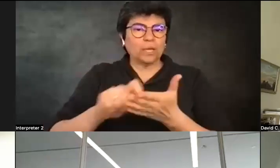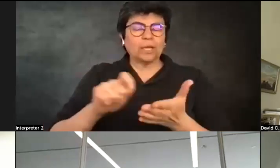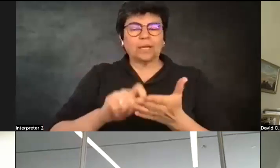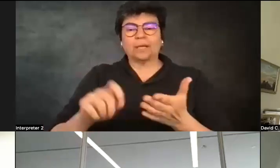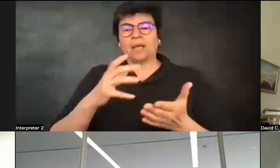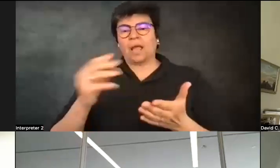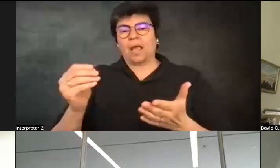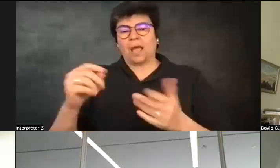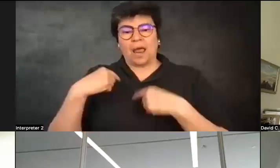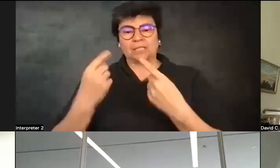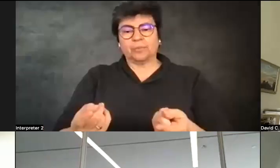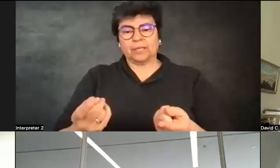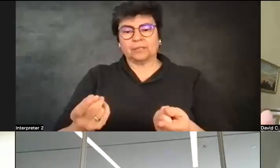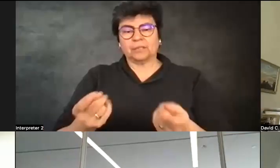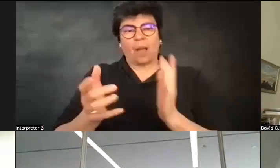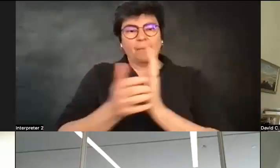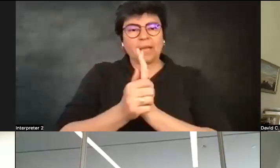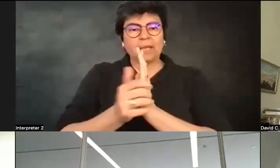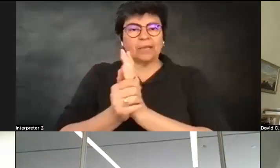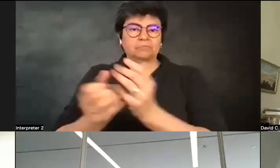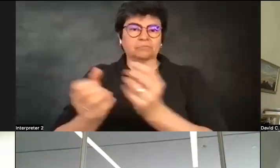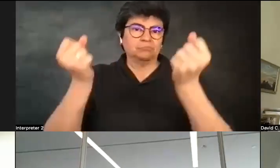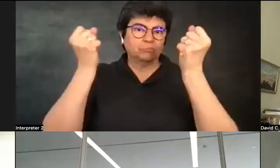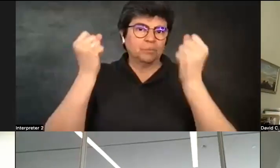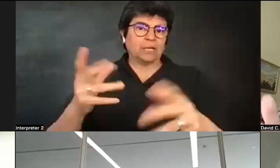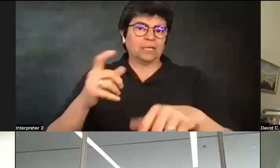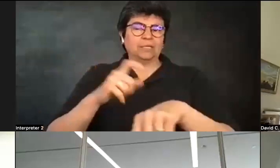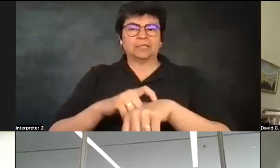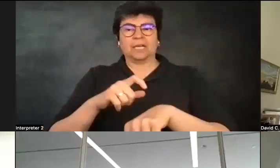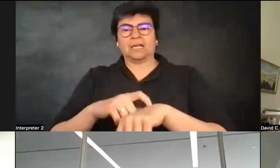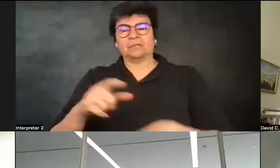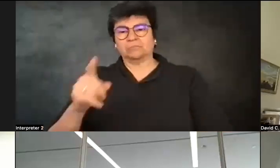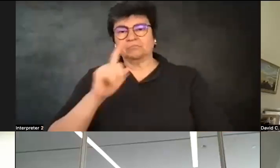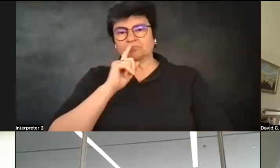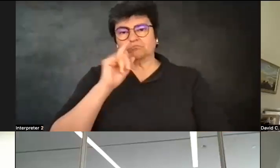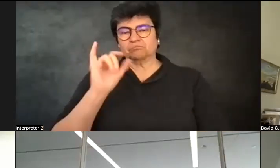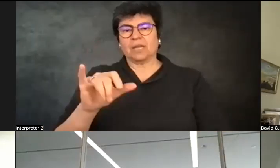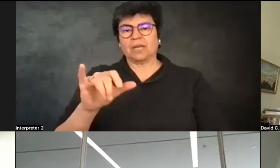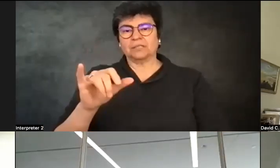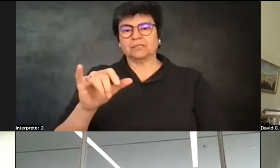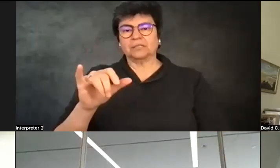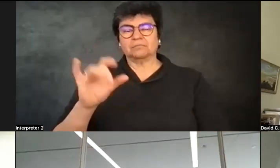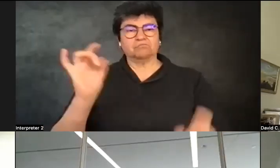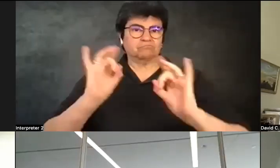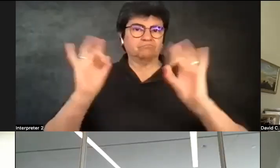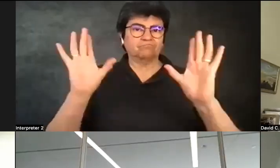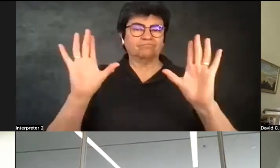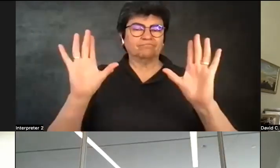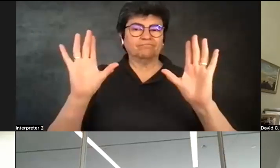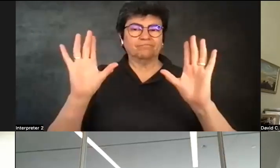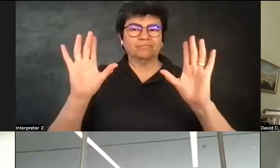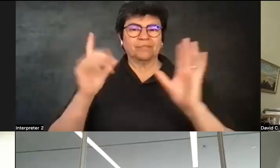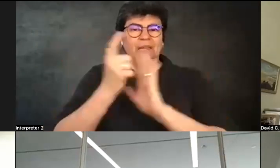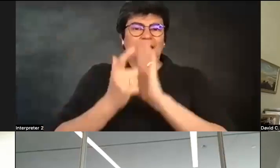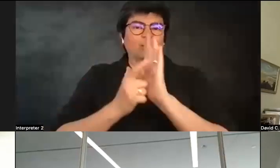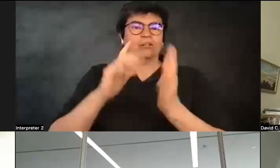been amended umpteen million times. So it is a rather a nightmare of a legal